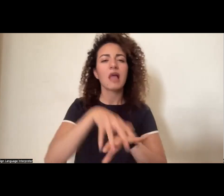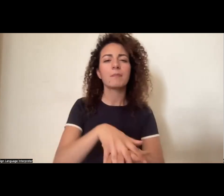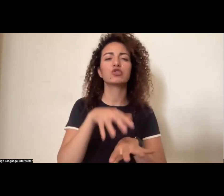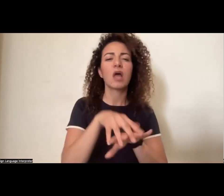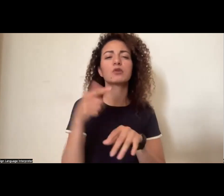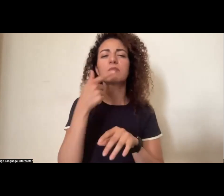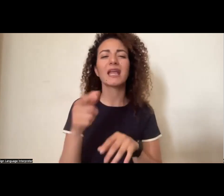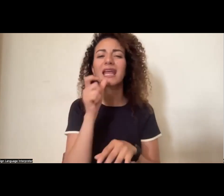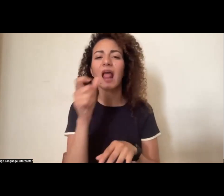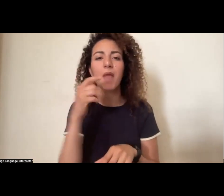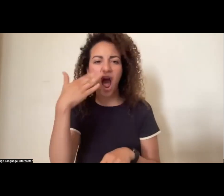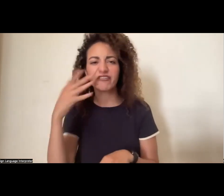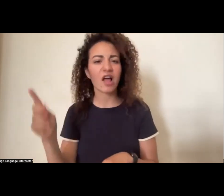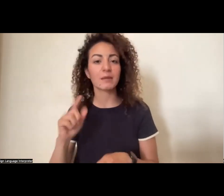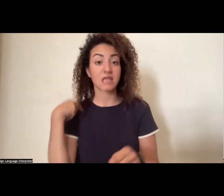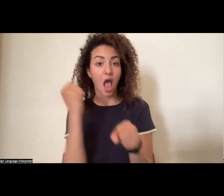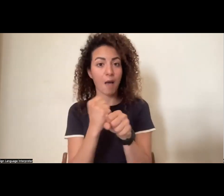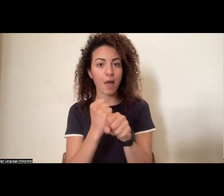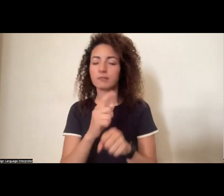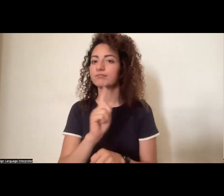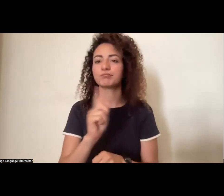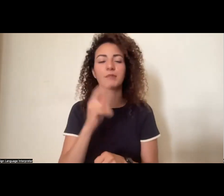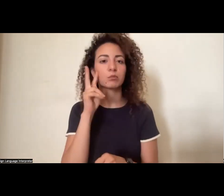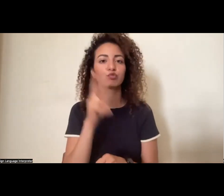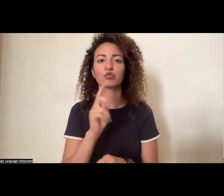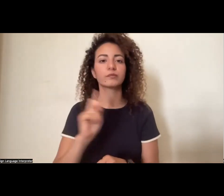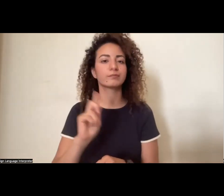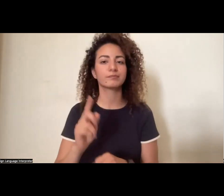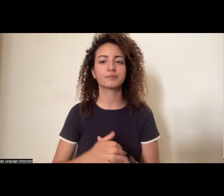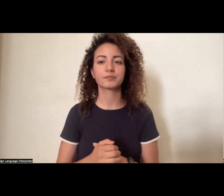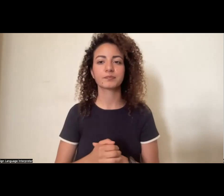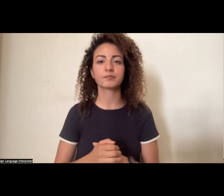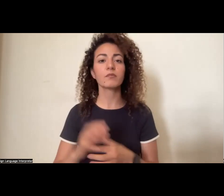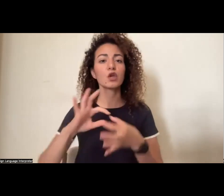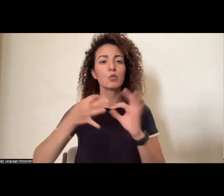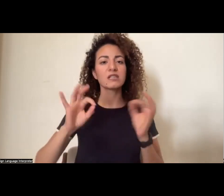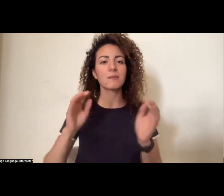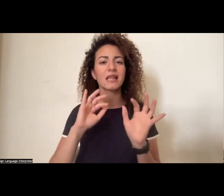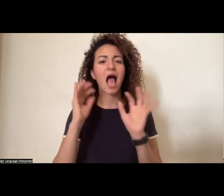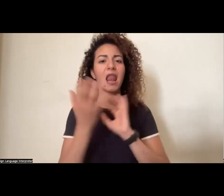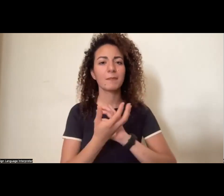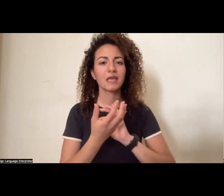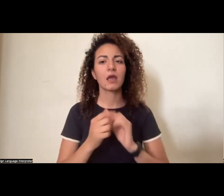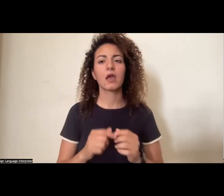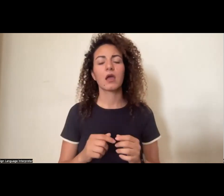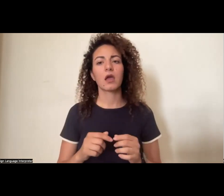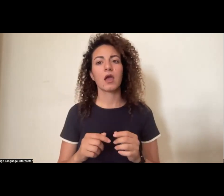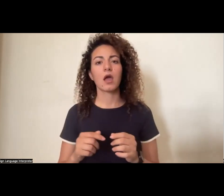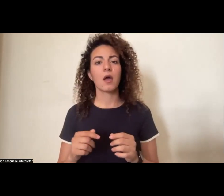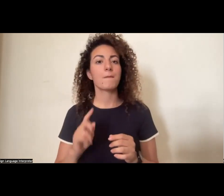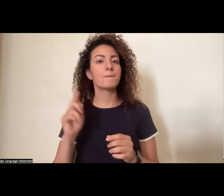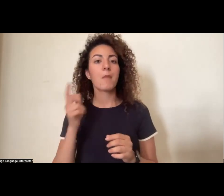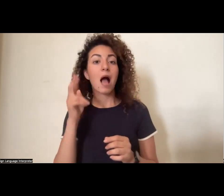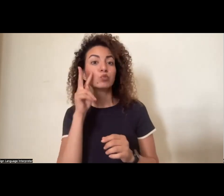not like like the politicians and the international community sometimes are not dealing with this as like the reality. They're